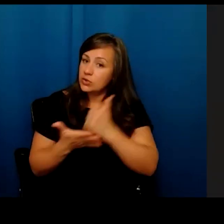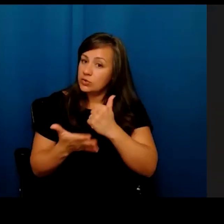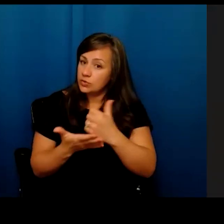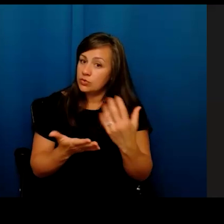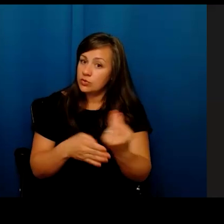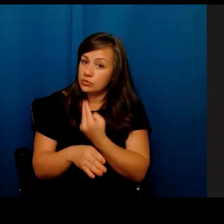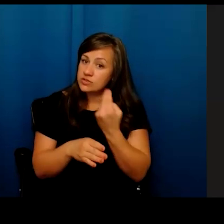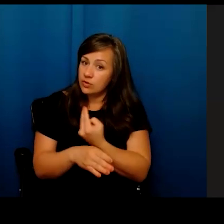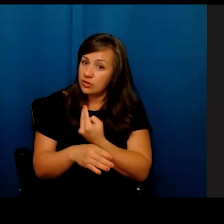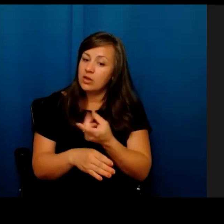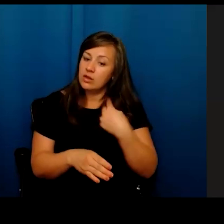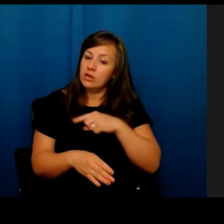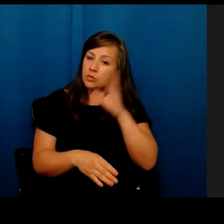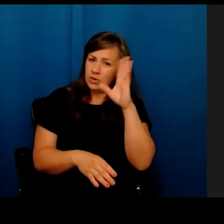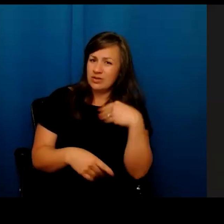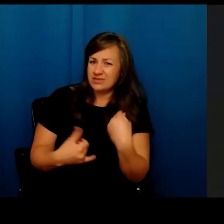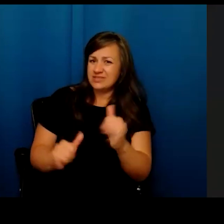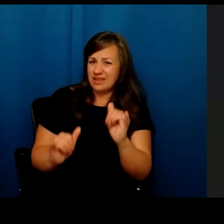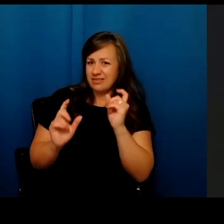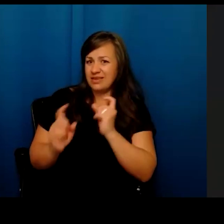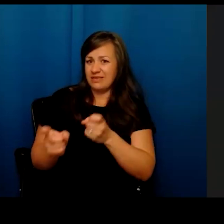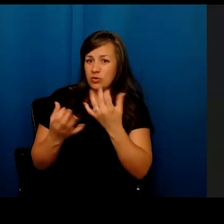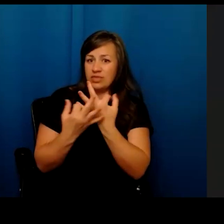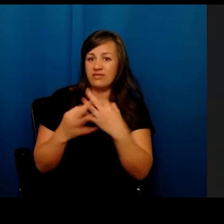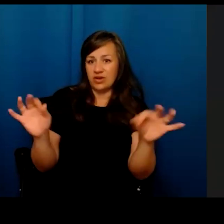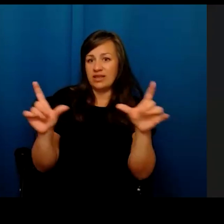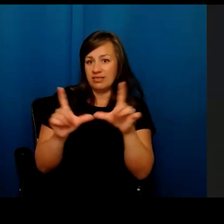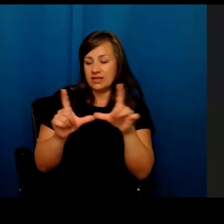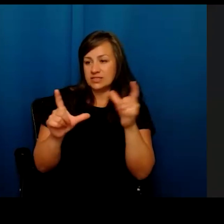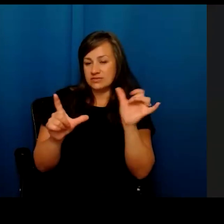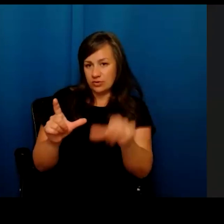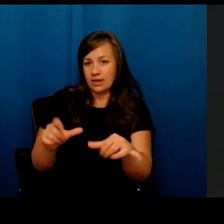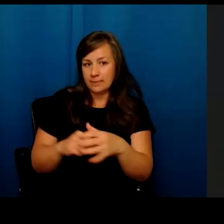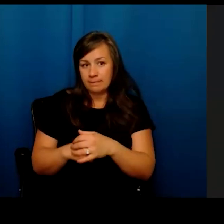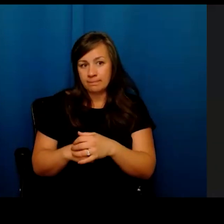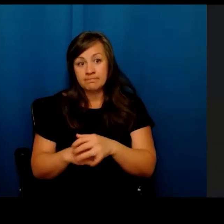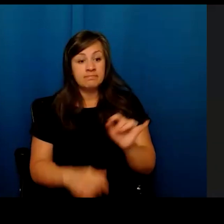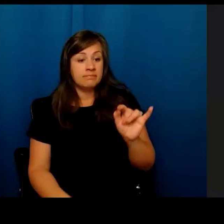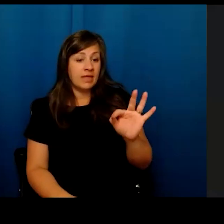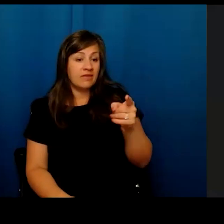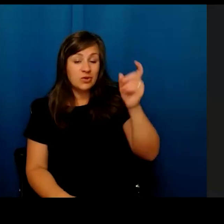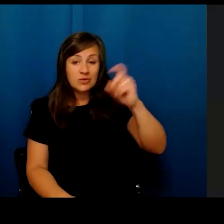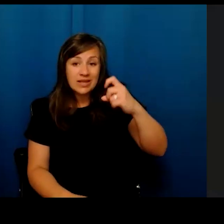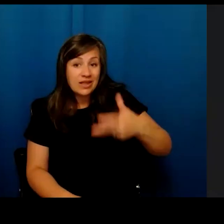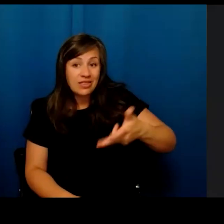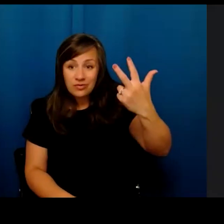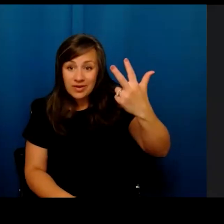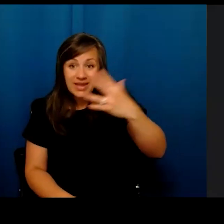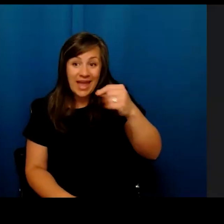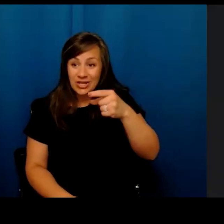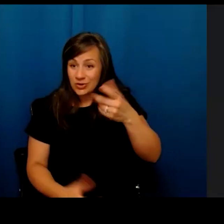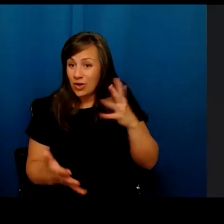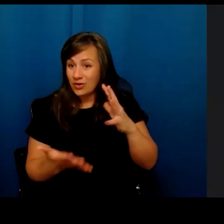We'll still give you the free license. Or you only need 3 elective credits, the project management earns you 9. We will